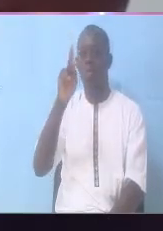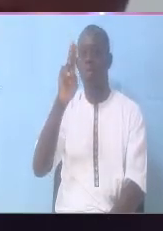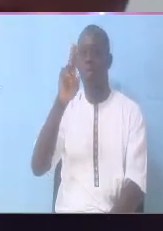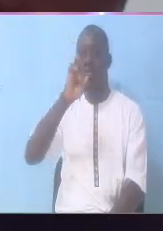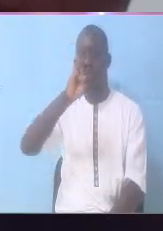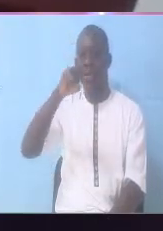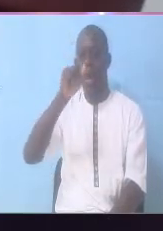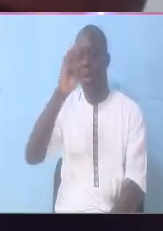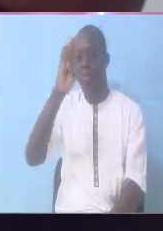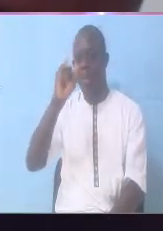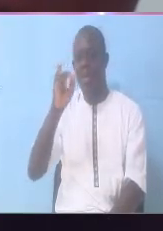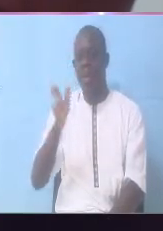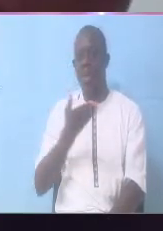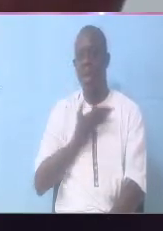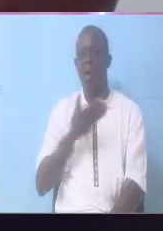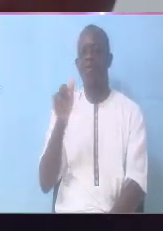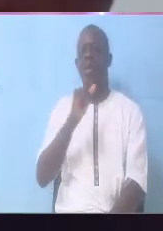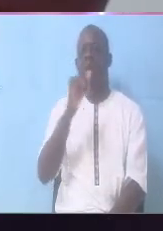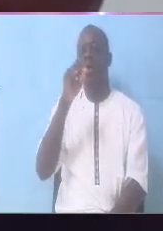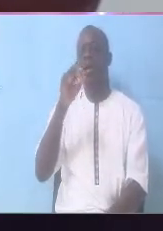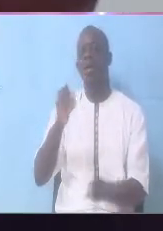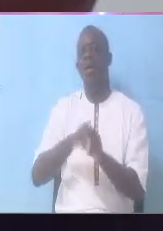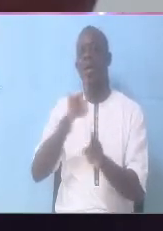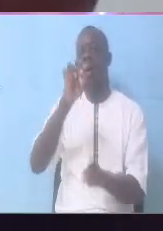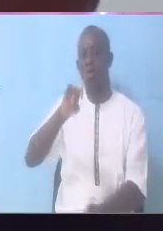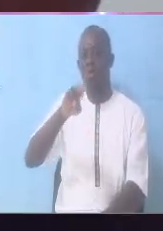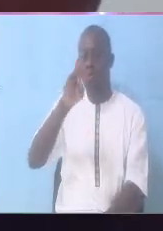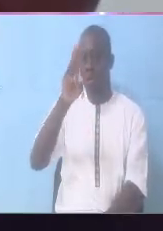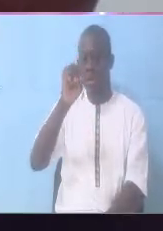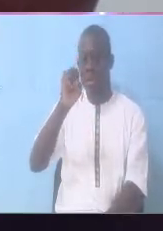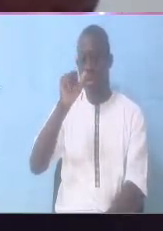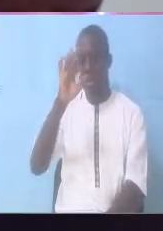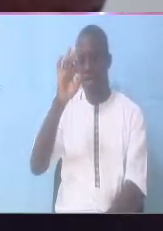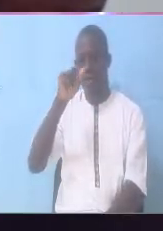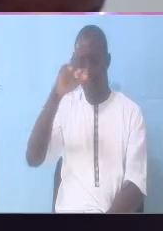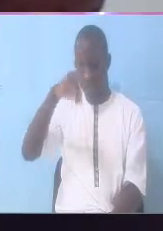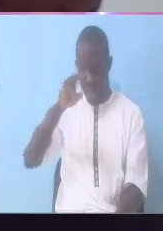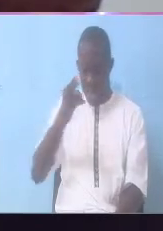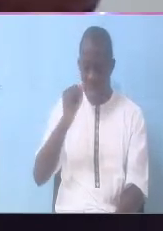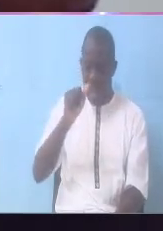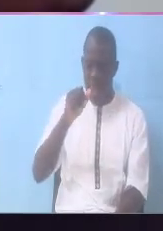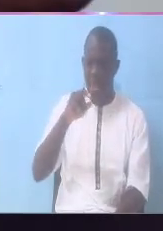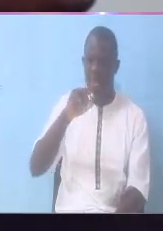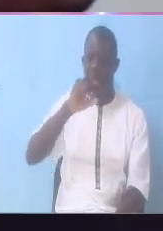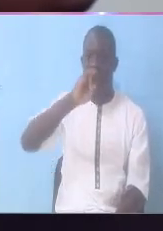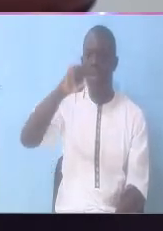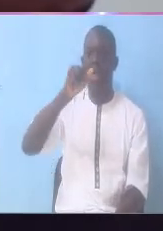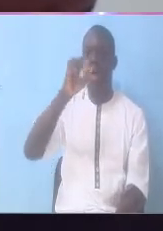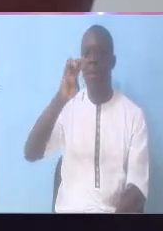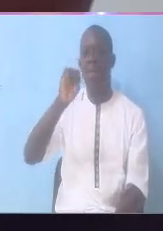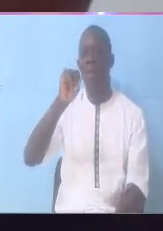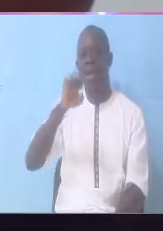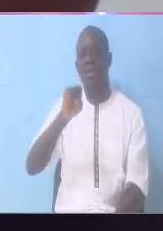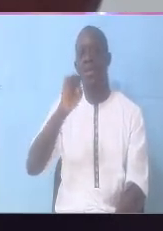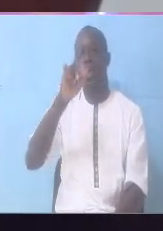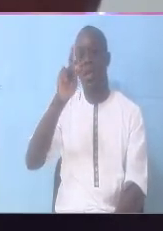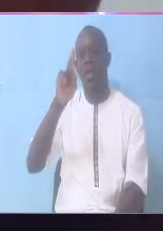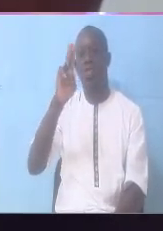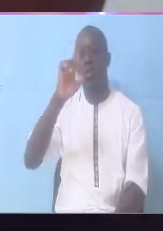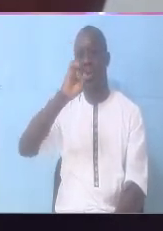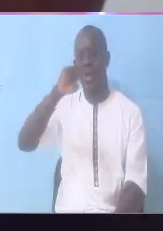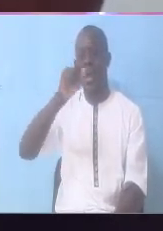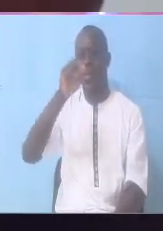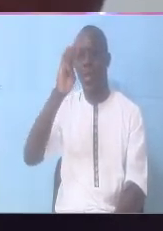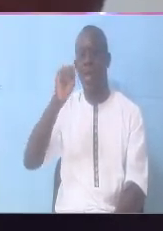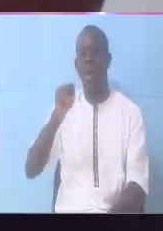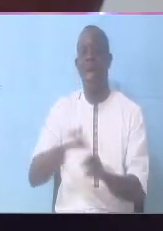Mustafa James Kujabi. Dobong. Mustafa James Kujabi Dobong. Alaji Maifati GMC Party. Alaji